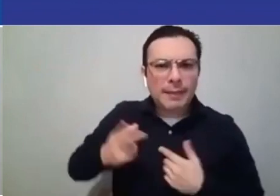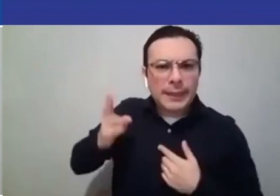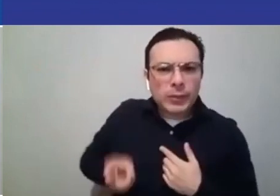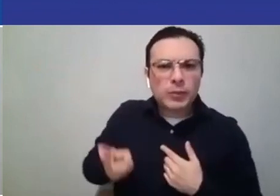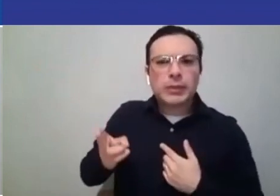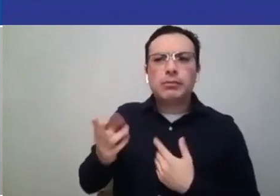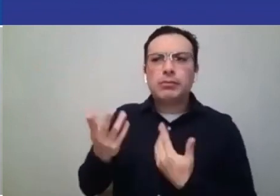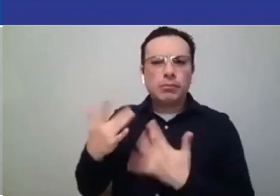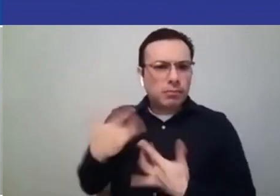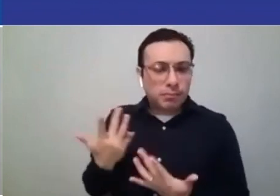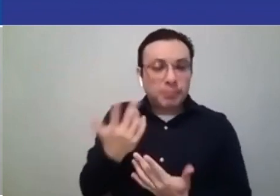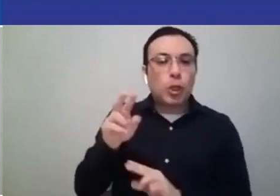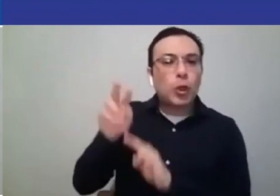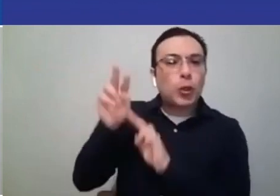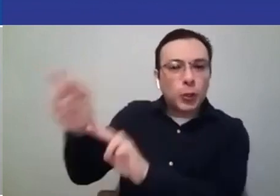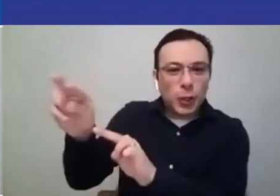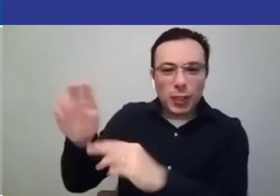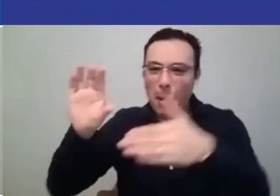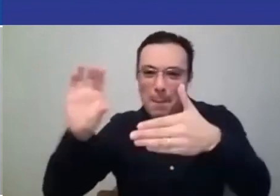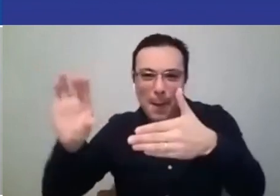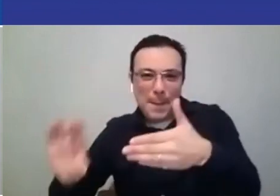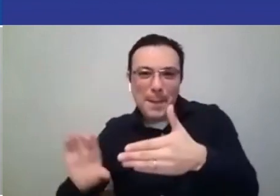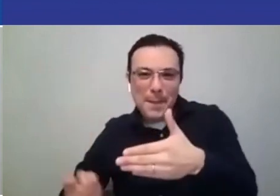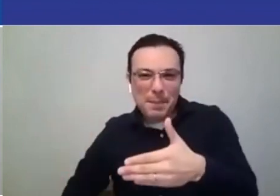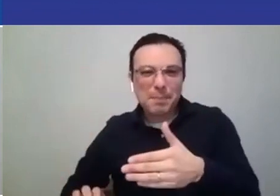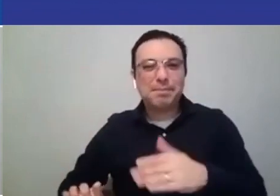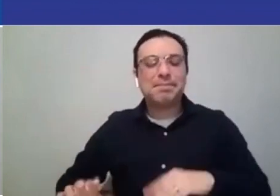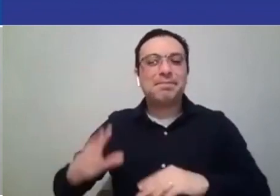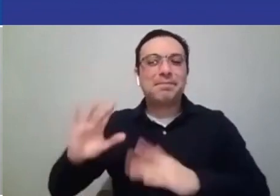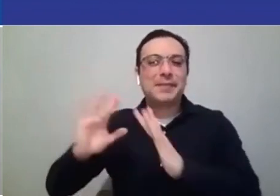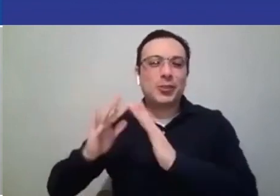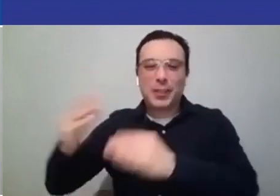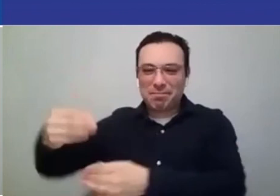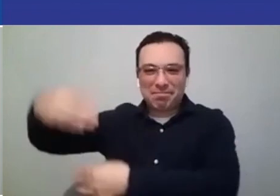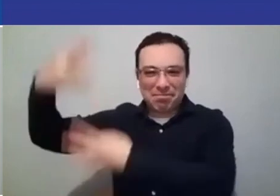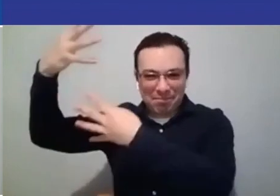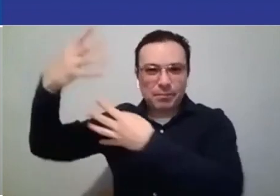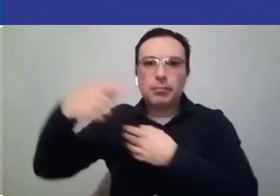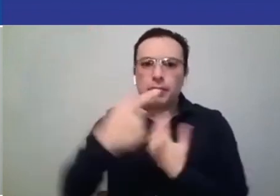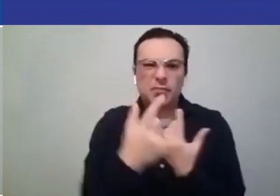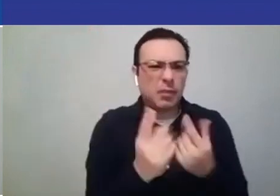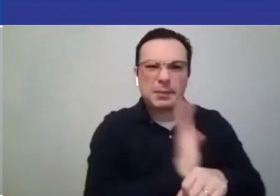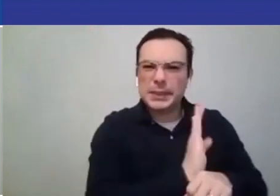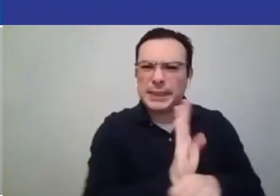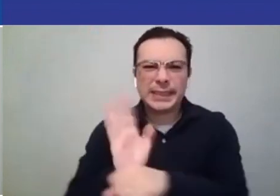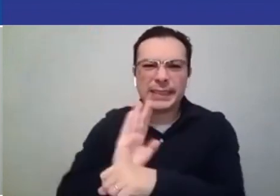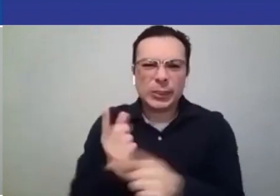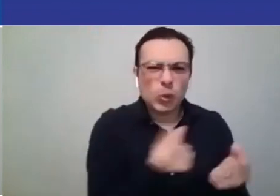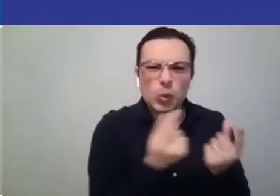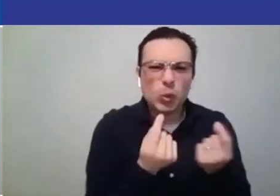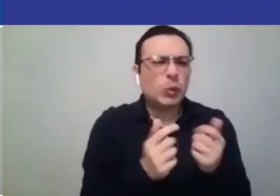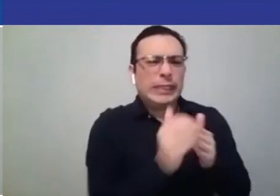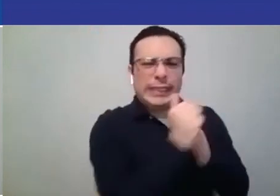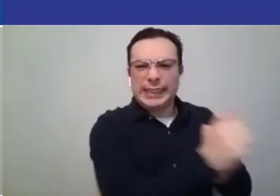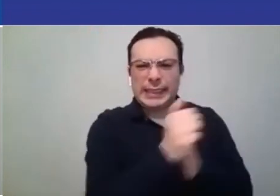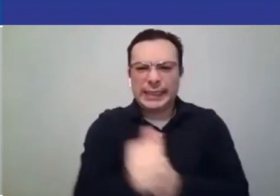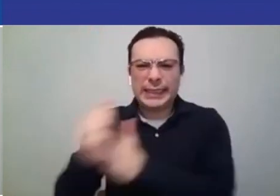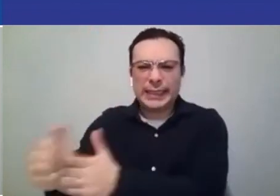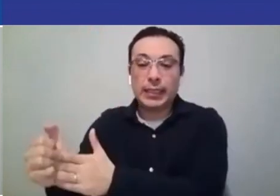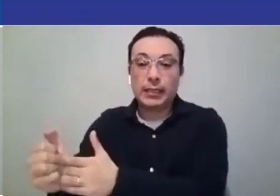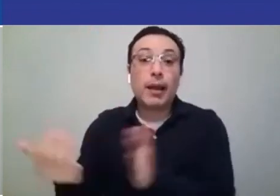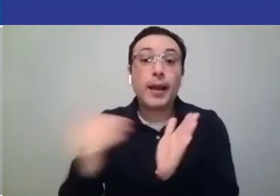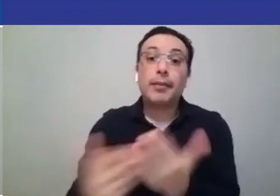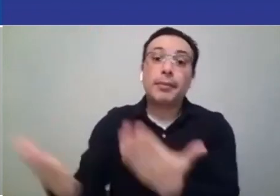Singh. Again, you can find their information in the bios in the program. Please follow them. Please follow what they're doing. They're all up to some amazing